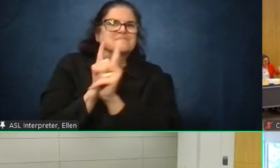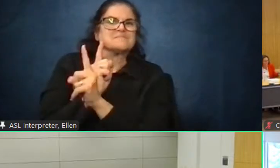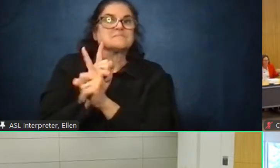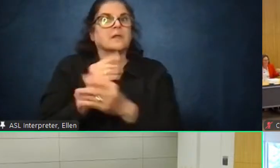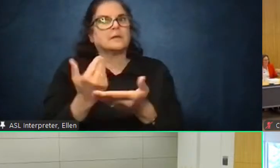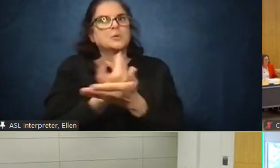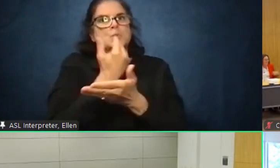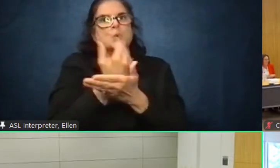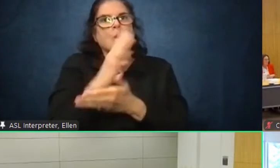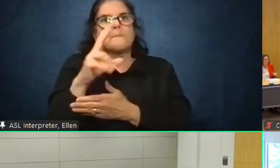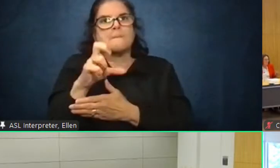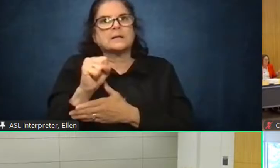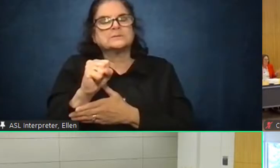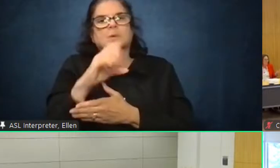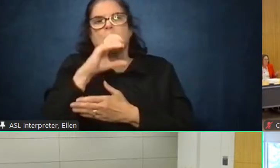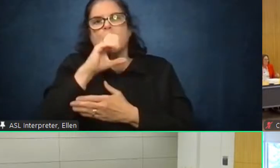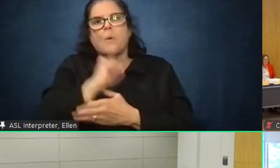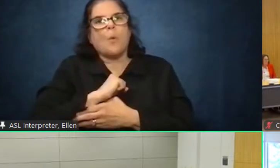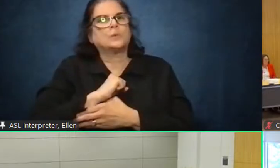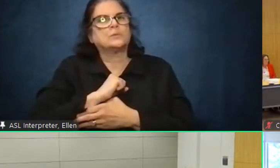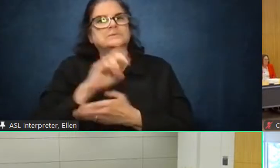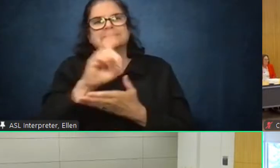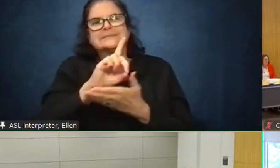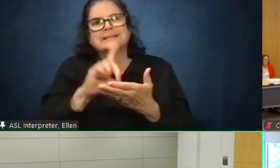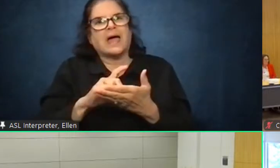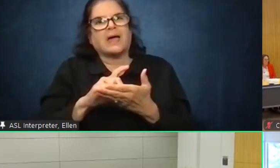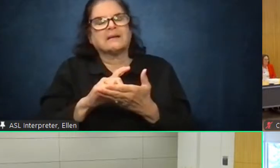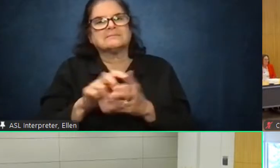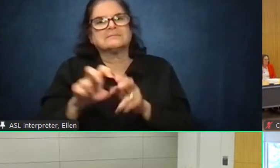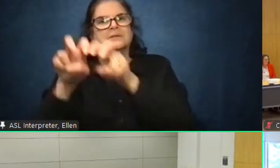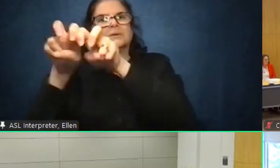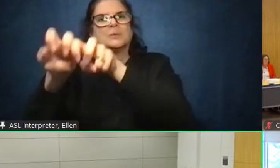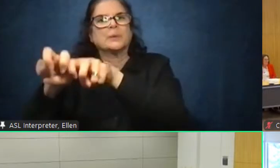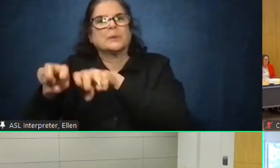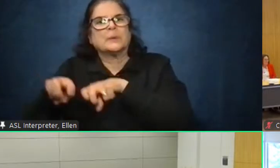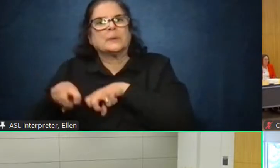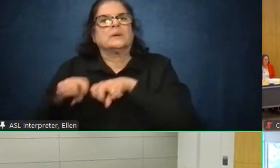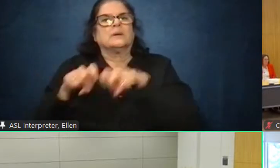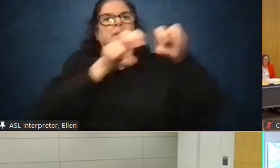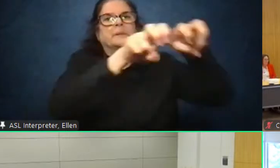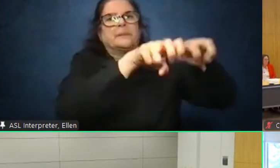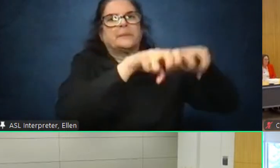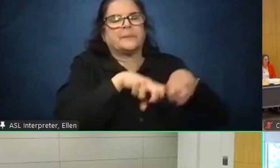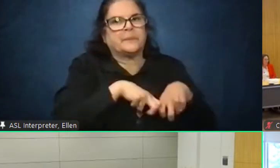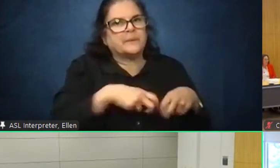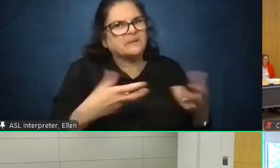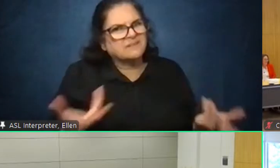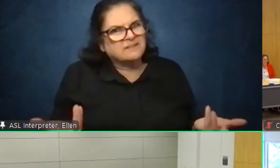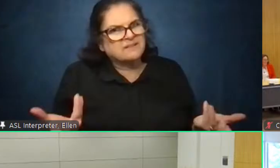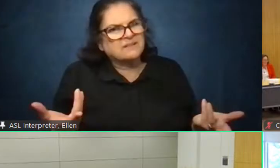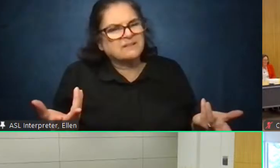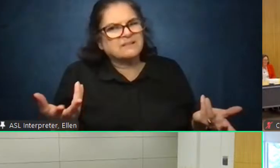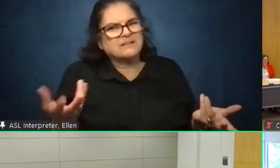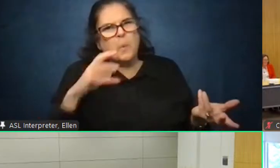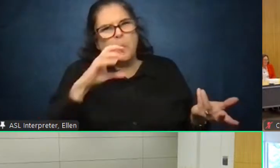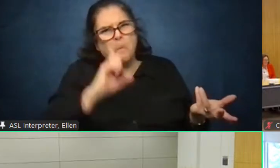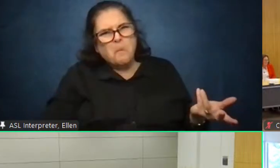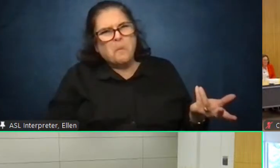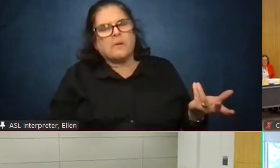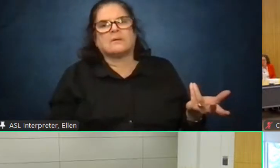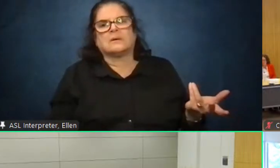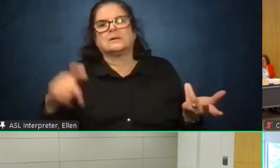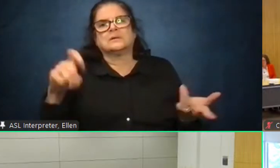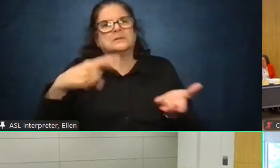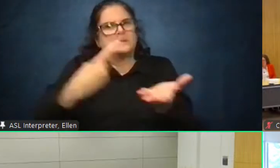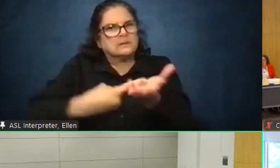bus still have that design, and I'm always surprised that that is still around. So I wonder if that's a talk we can have, or if it's a thing